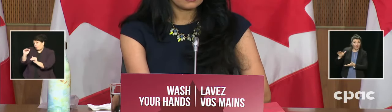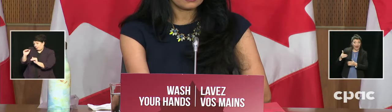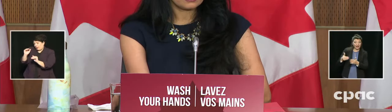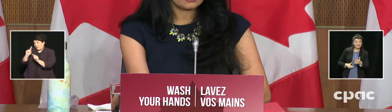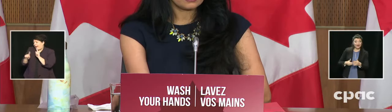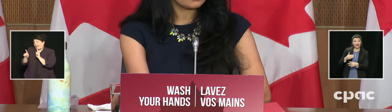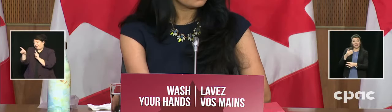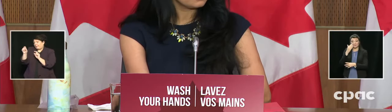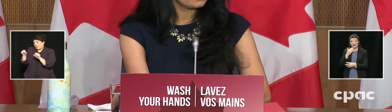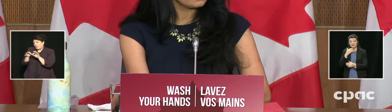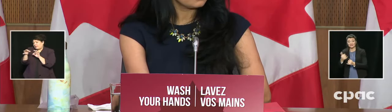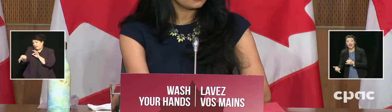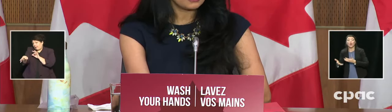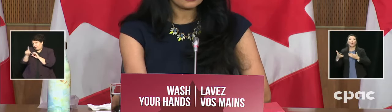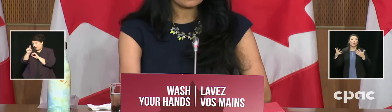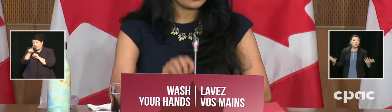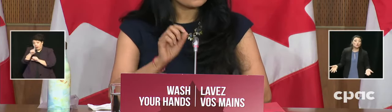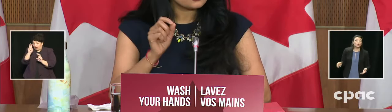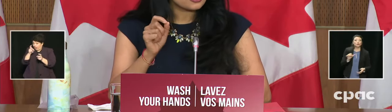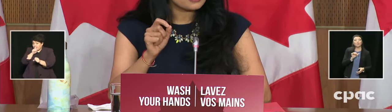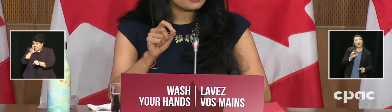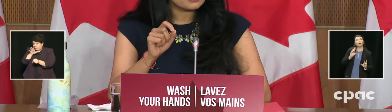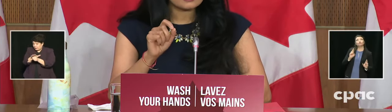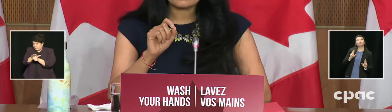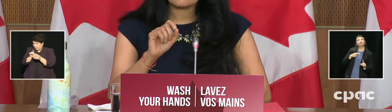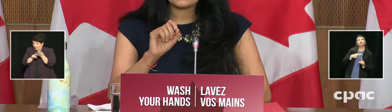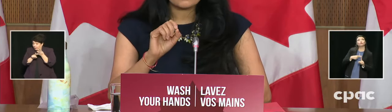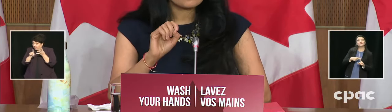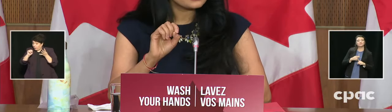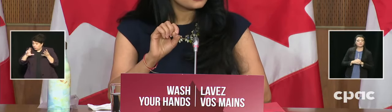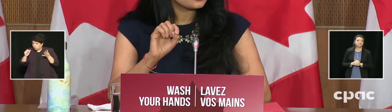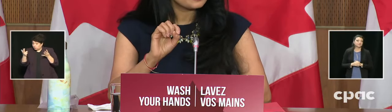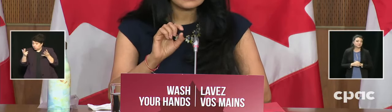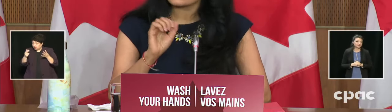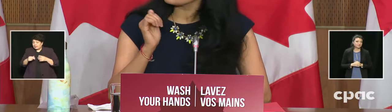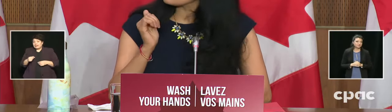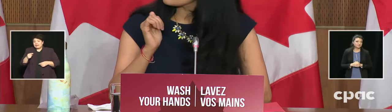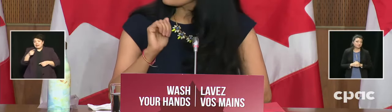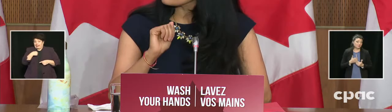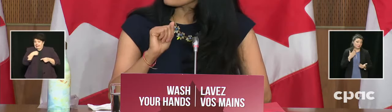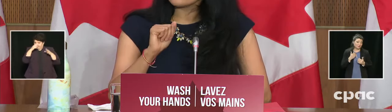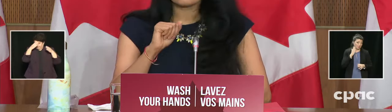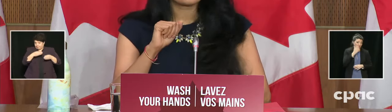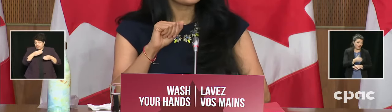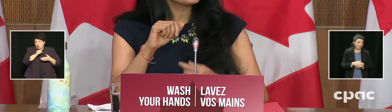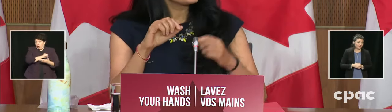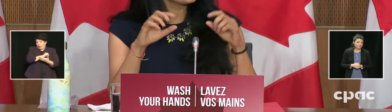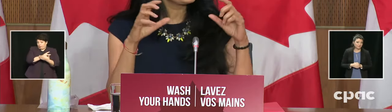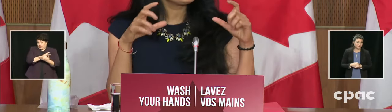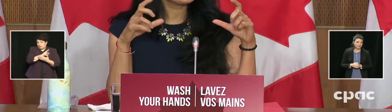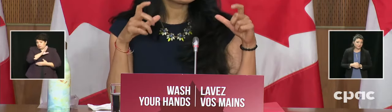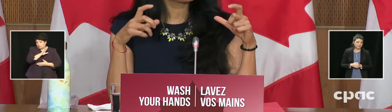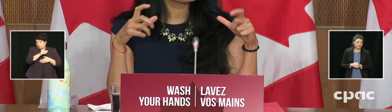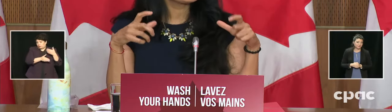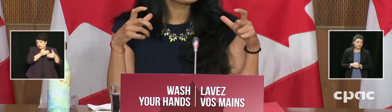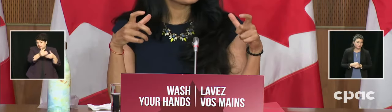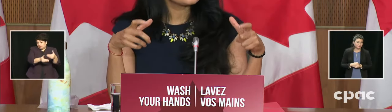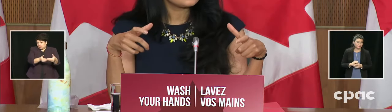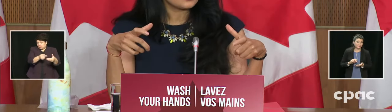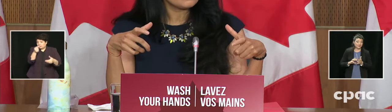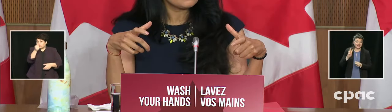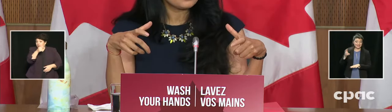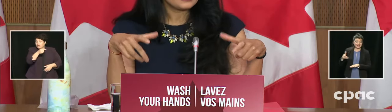is guaranteed by the end of March or not? So I'll just talk about the authorization piece, and then I'll turn it over. So in the